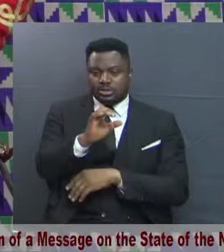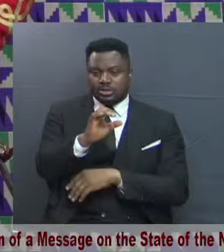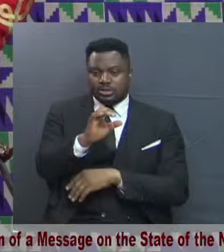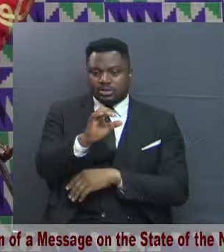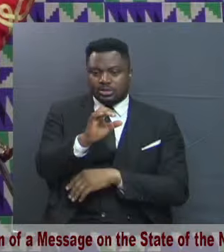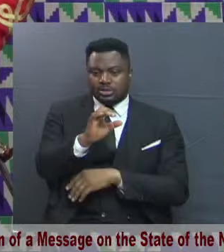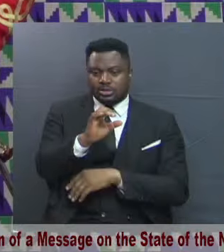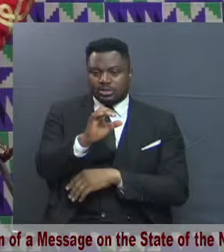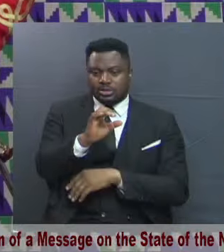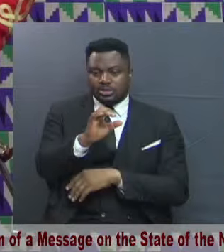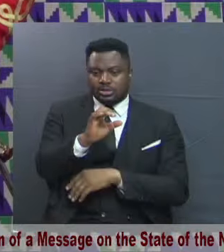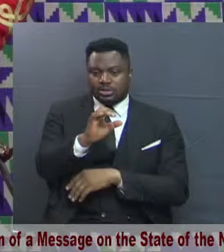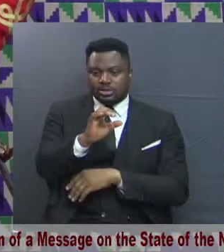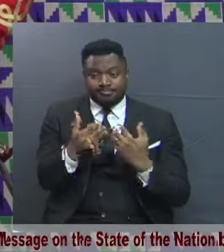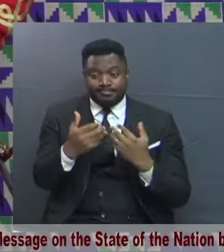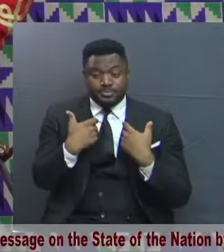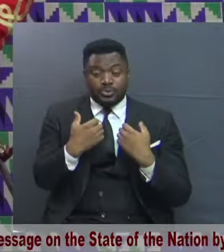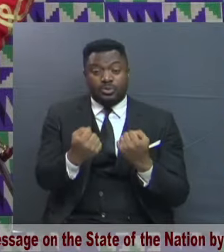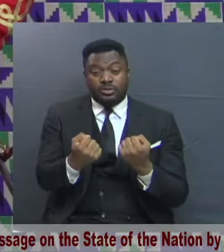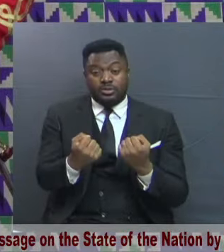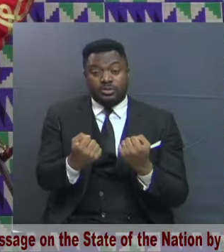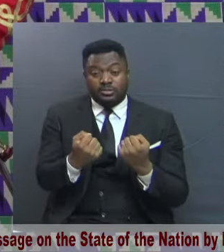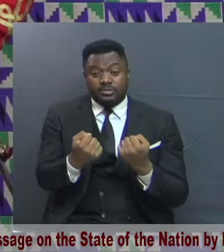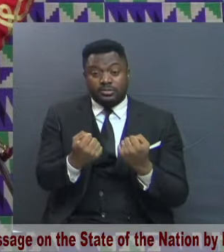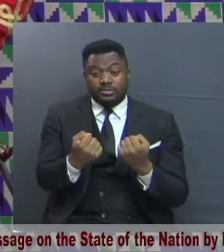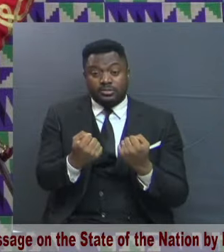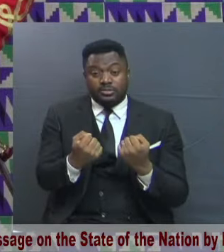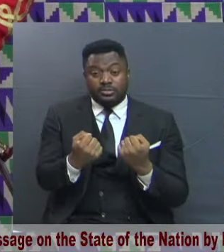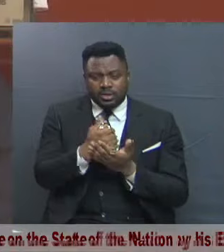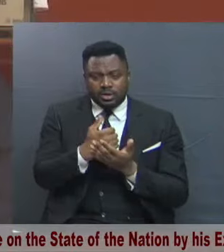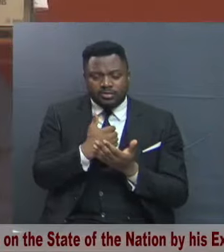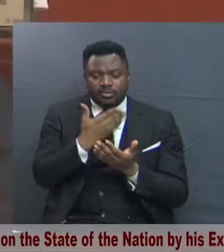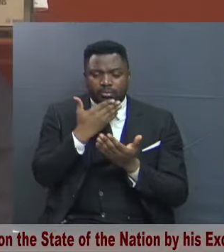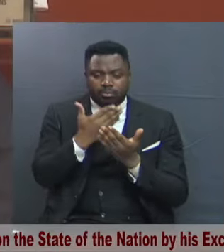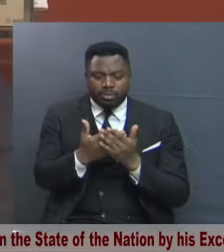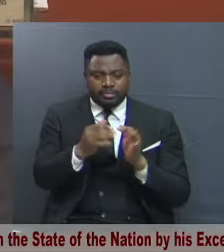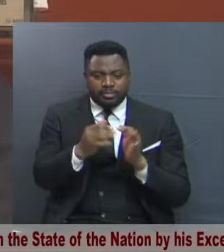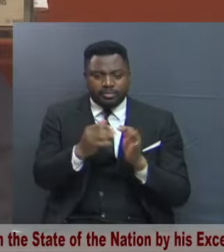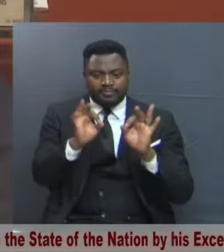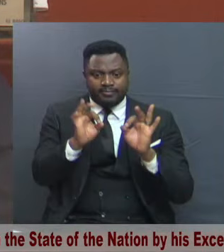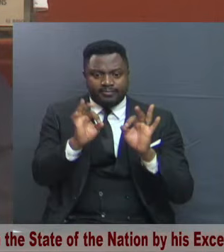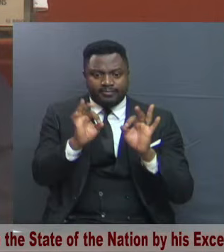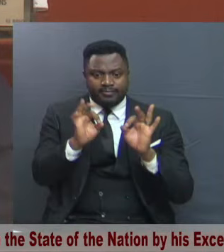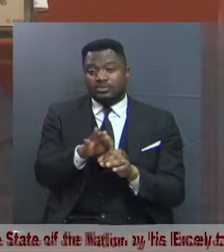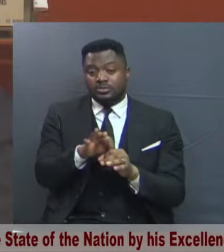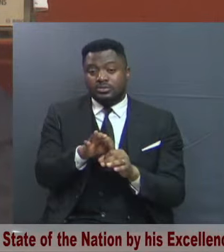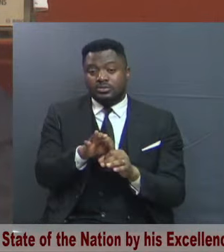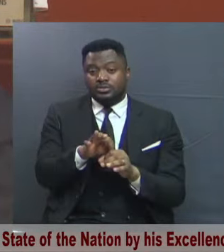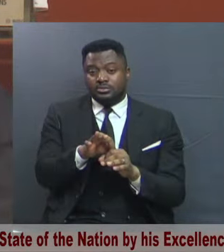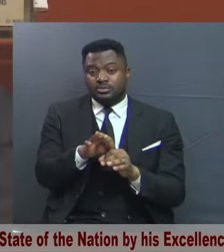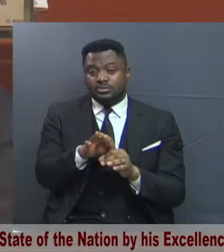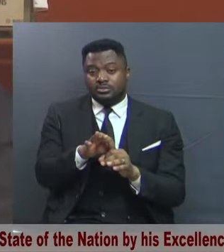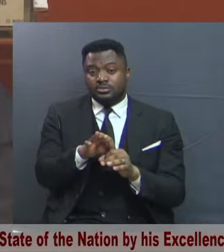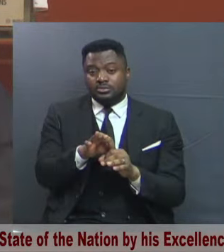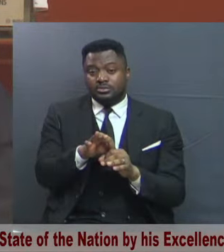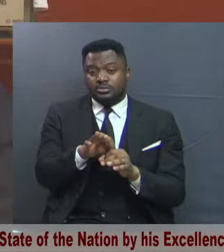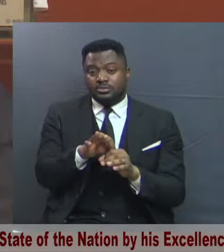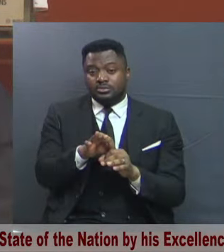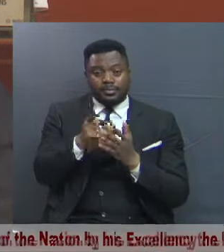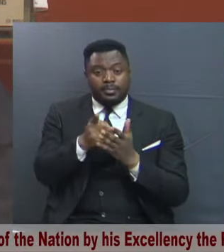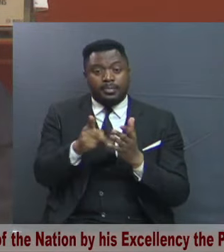organization in place that would ensure that we have credible elections government is doing its